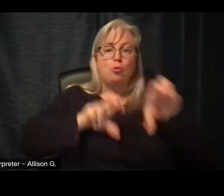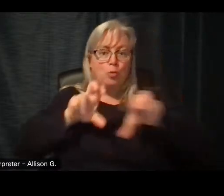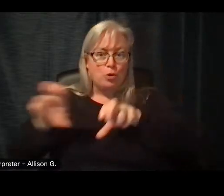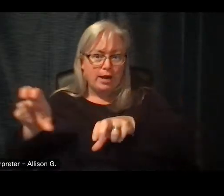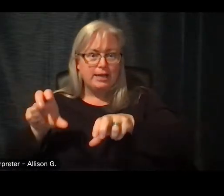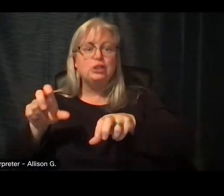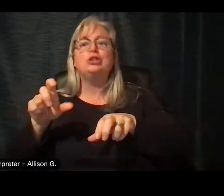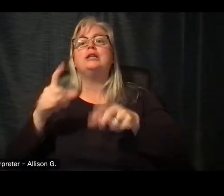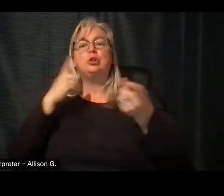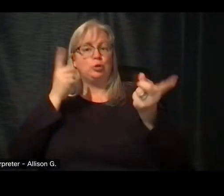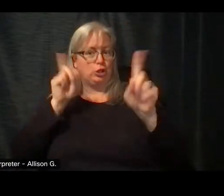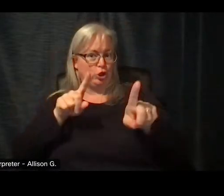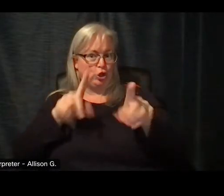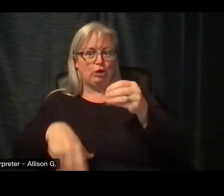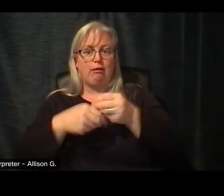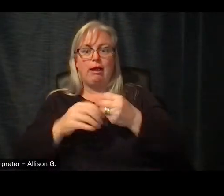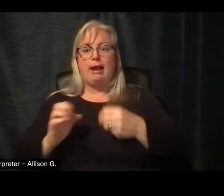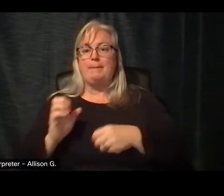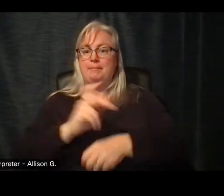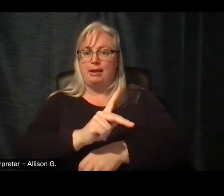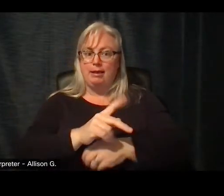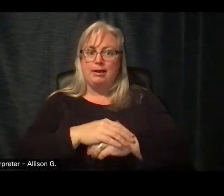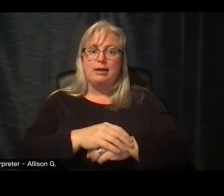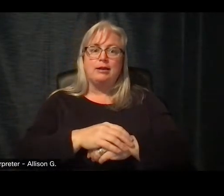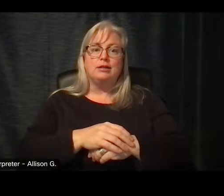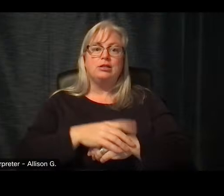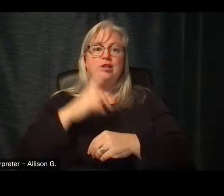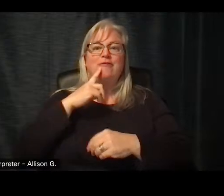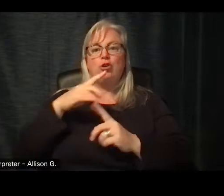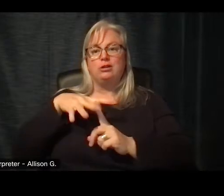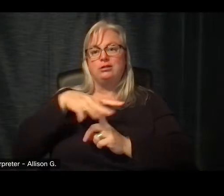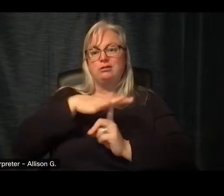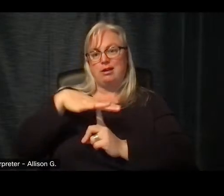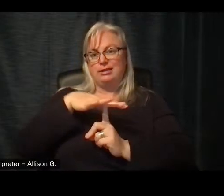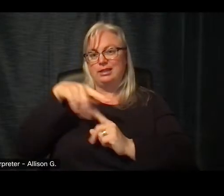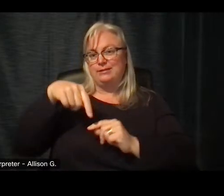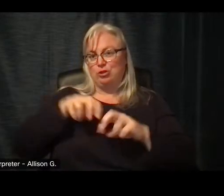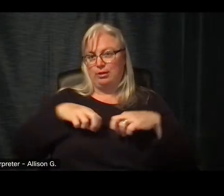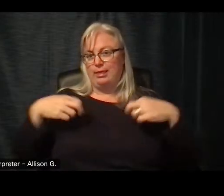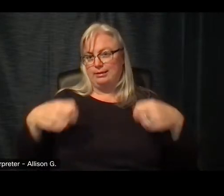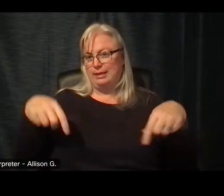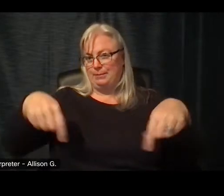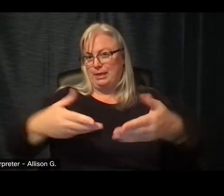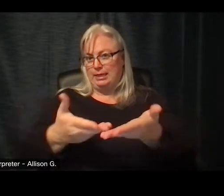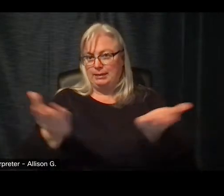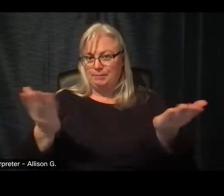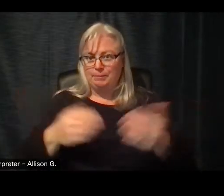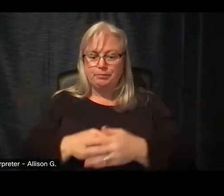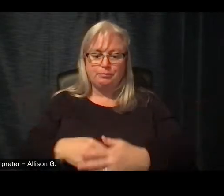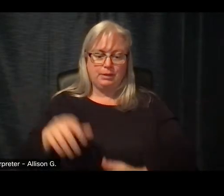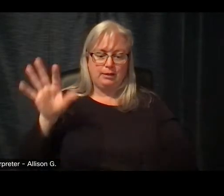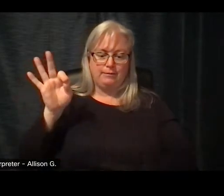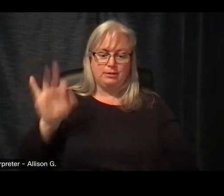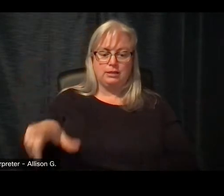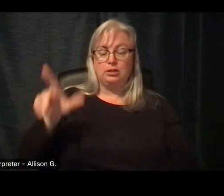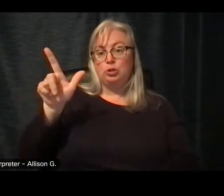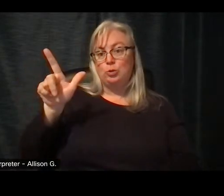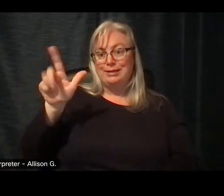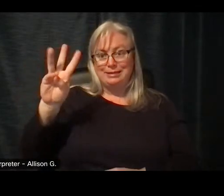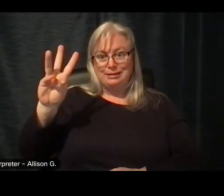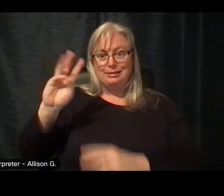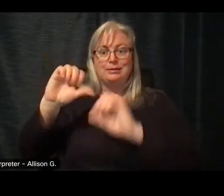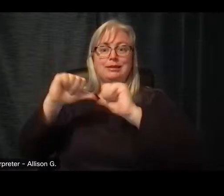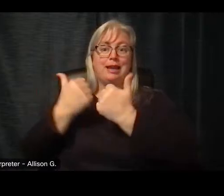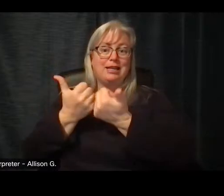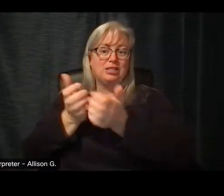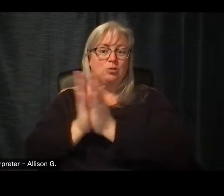recommendation to add that item back in. So just for context for this committee. Fiscal year 26, the agency requests